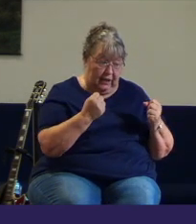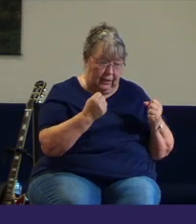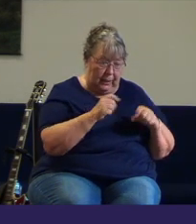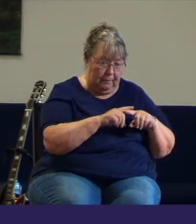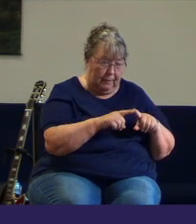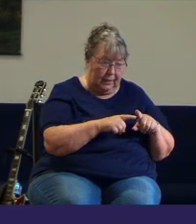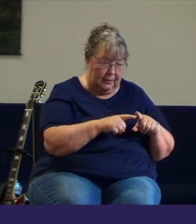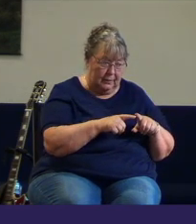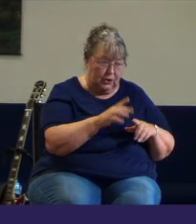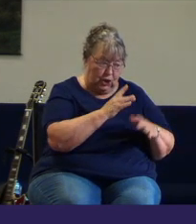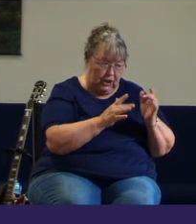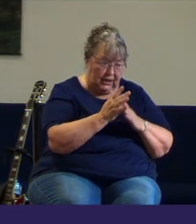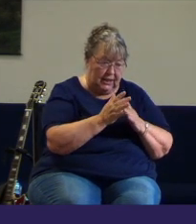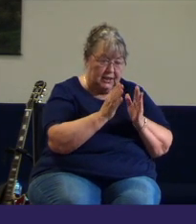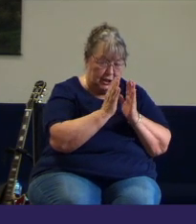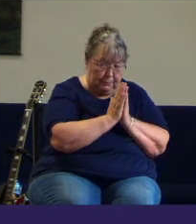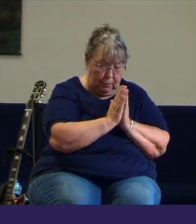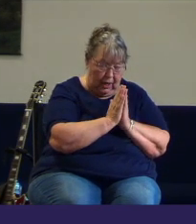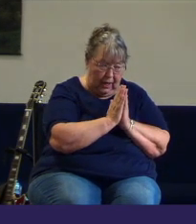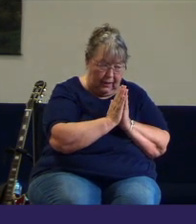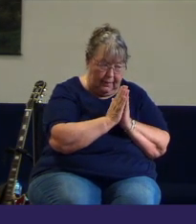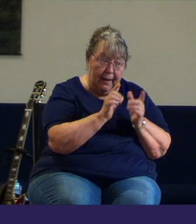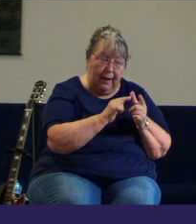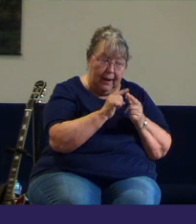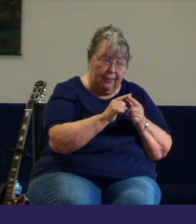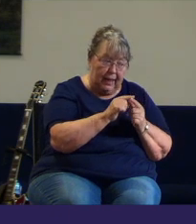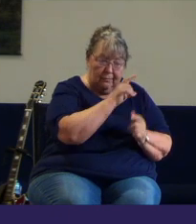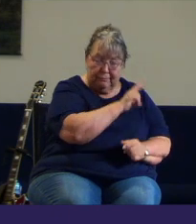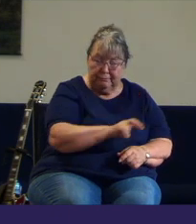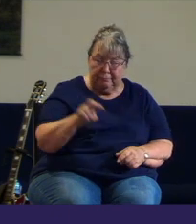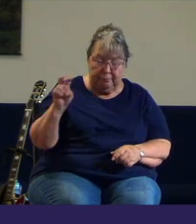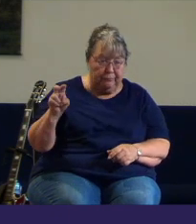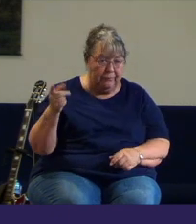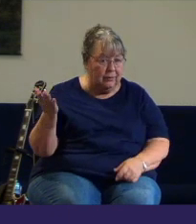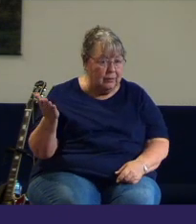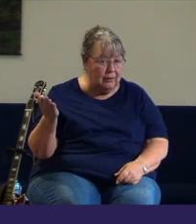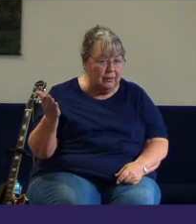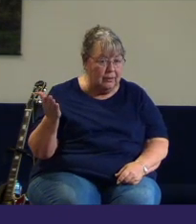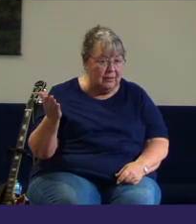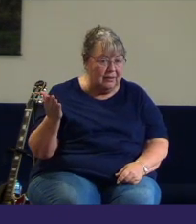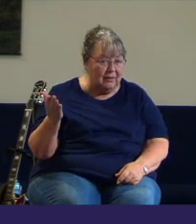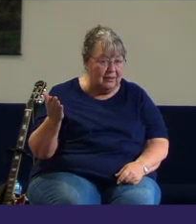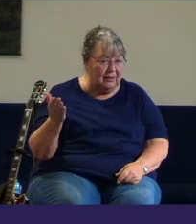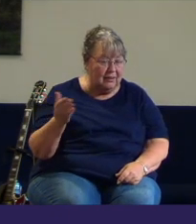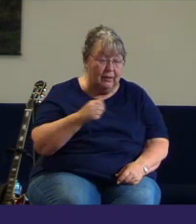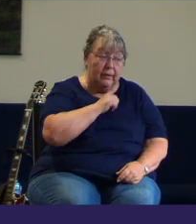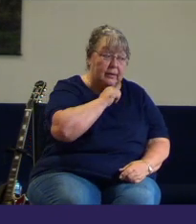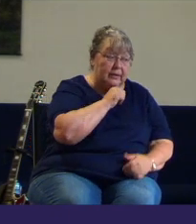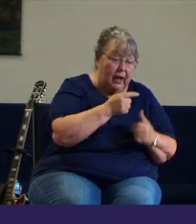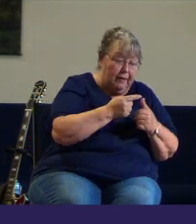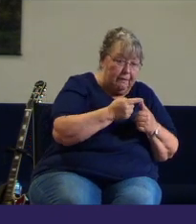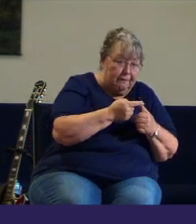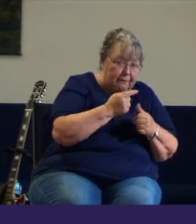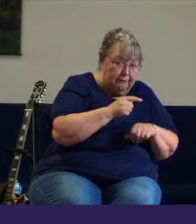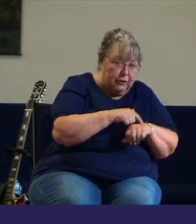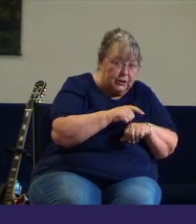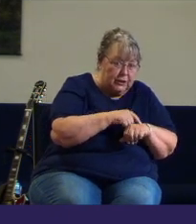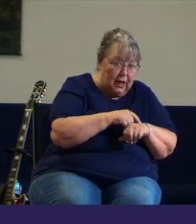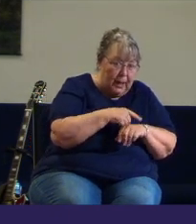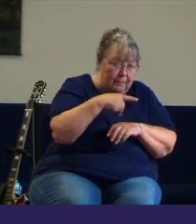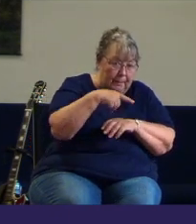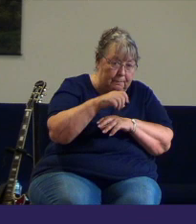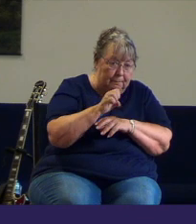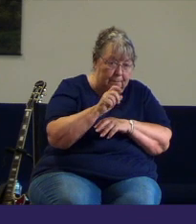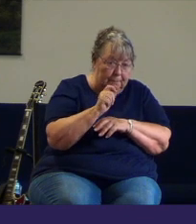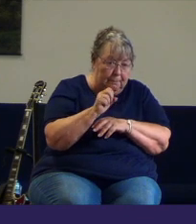praying. You know, there's Jesus. This is not the first time that Peter, you know, allows the enemy to put words in his mouth